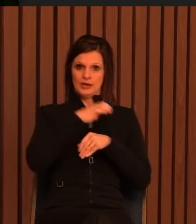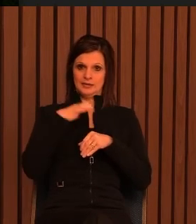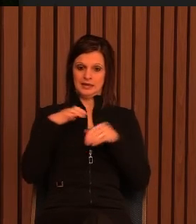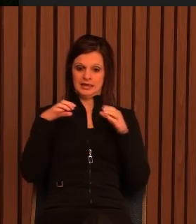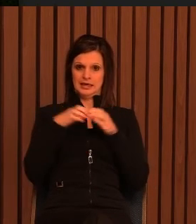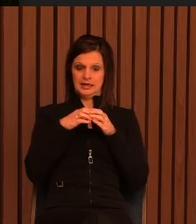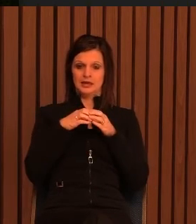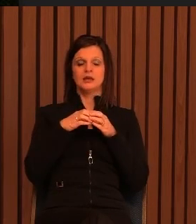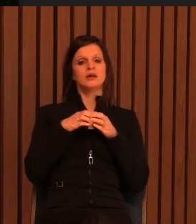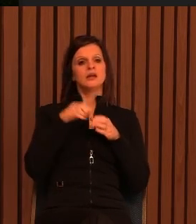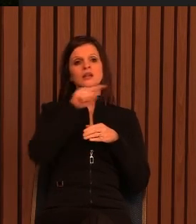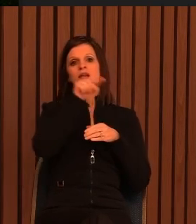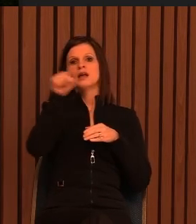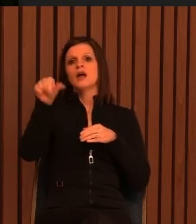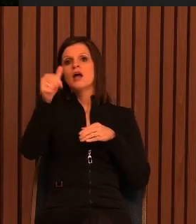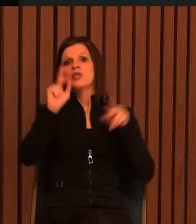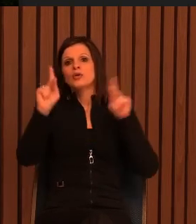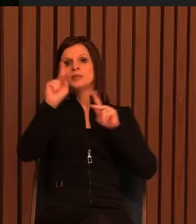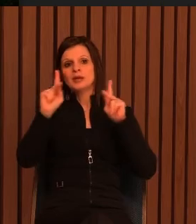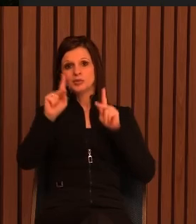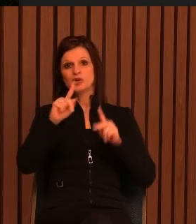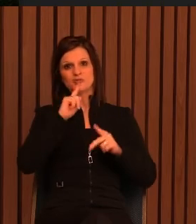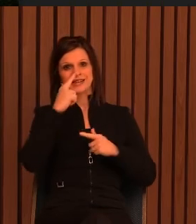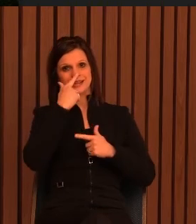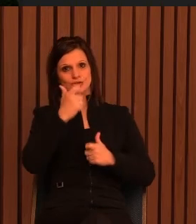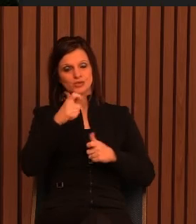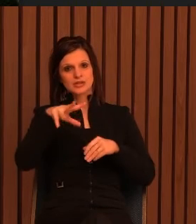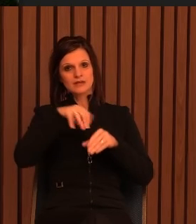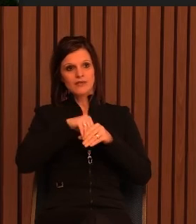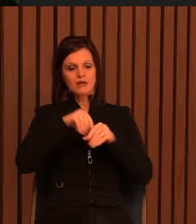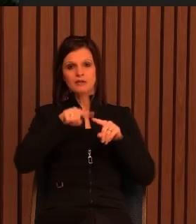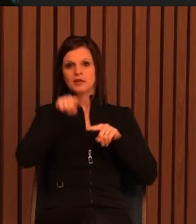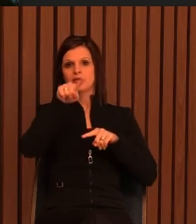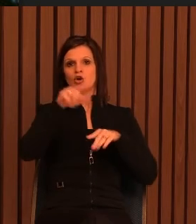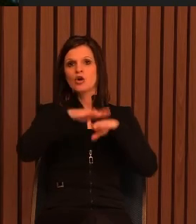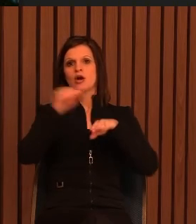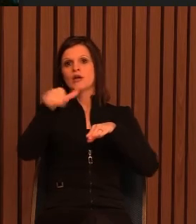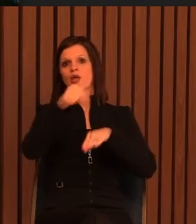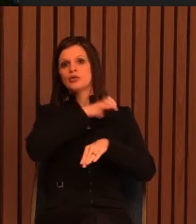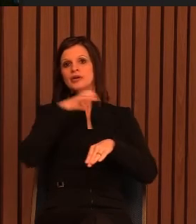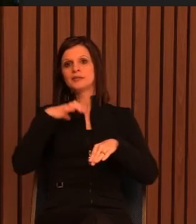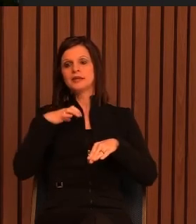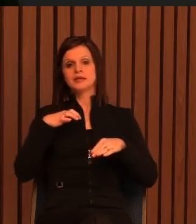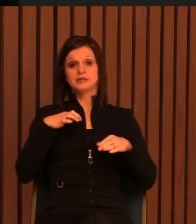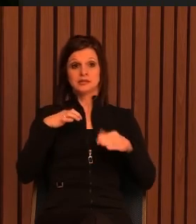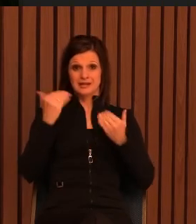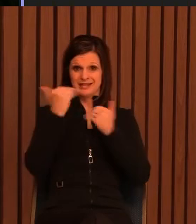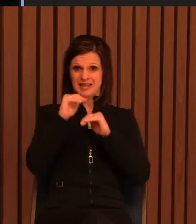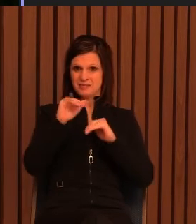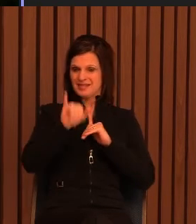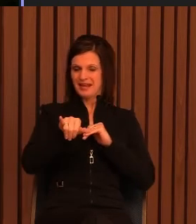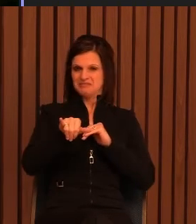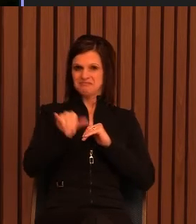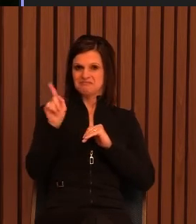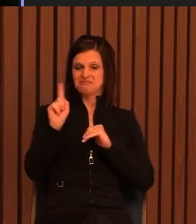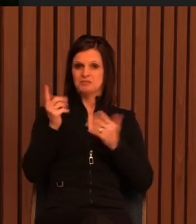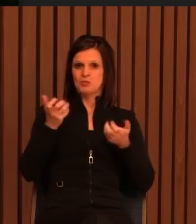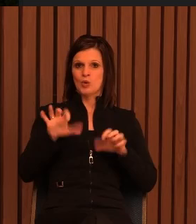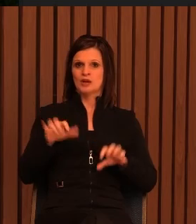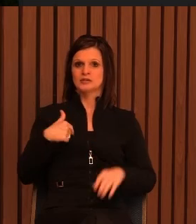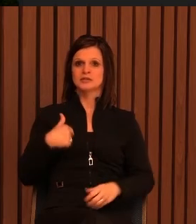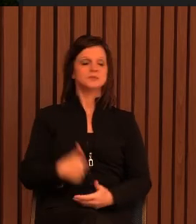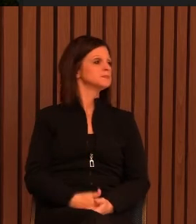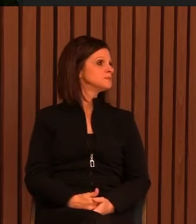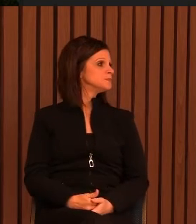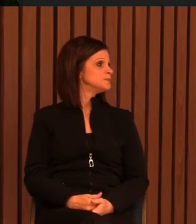people that are really interested that are on the other committee. So we didn't want to limit that. And I would just